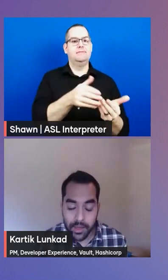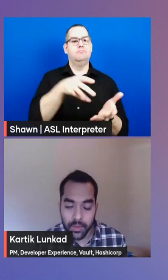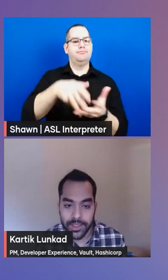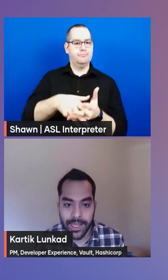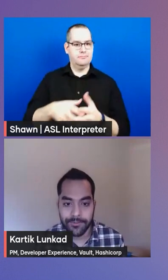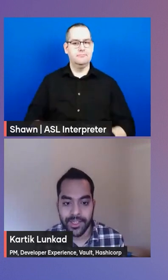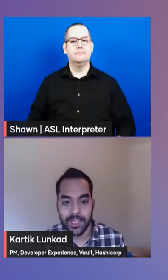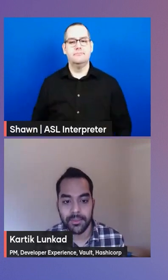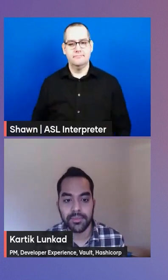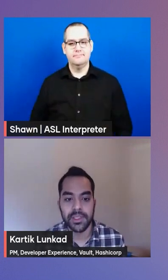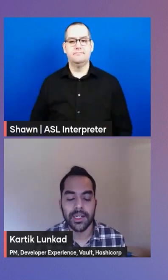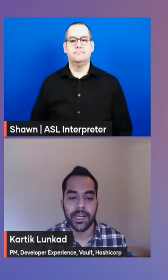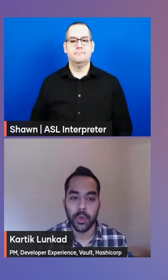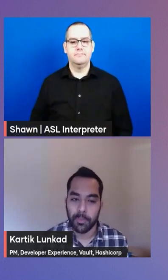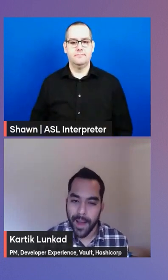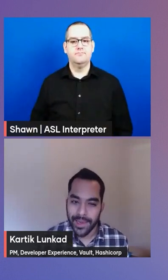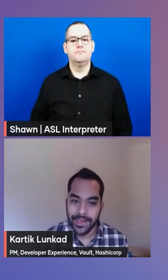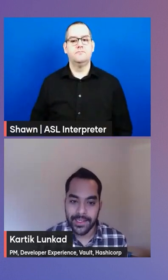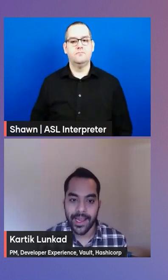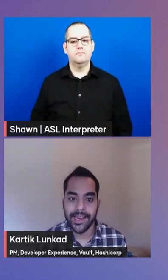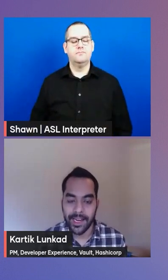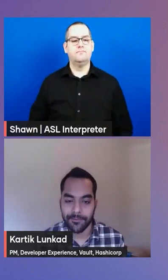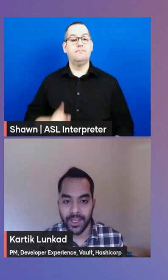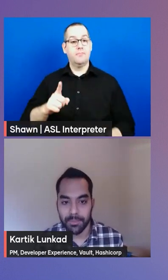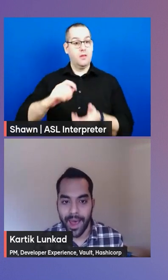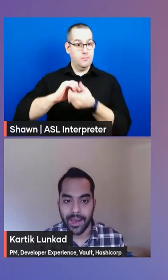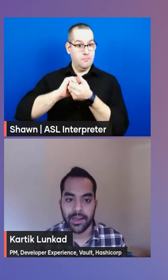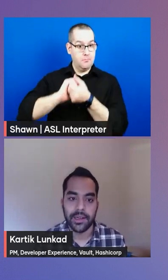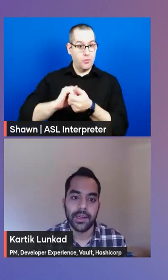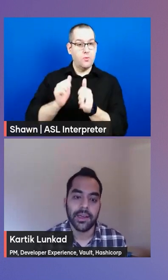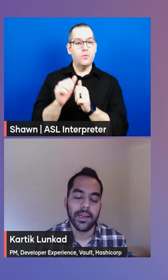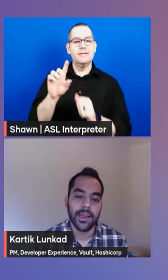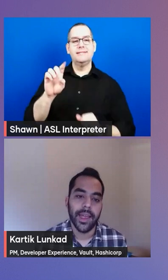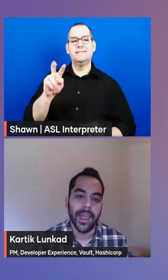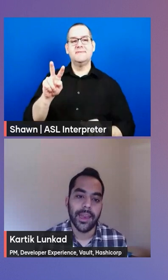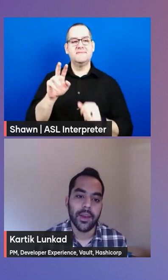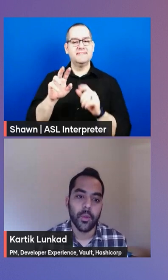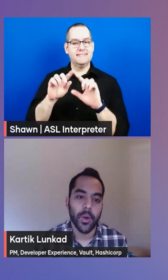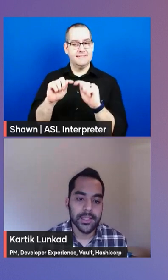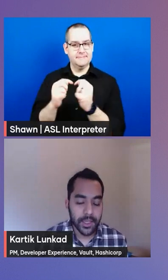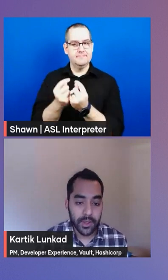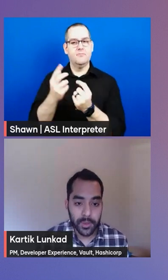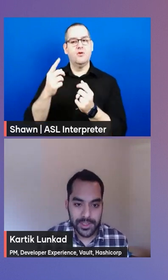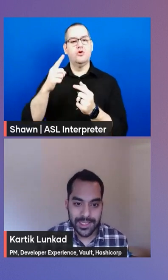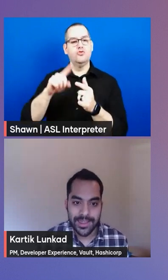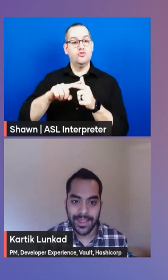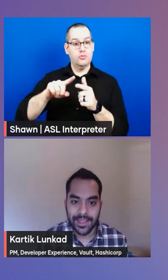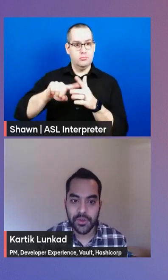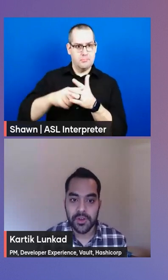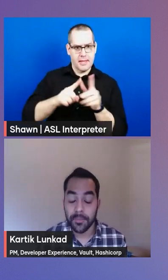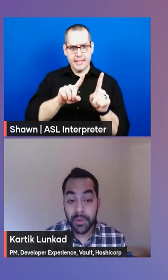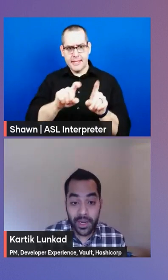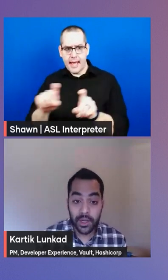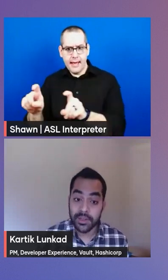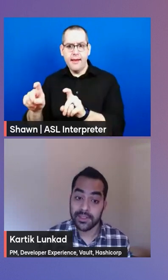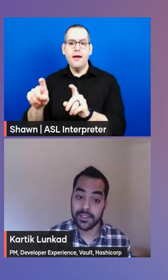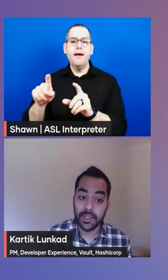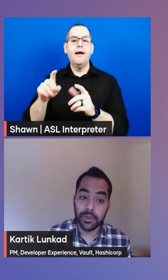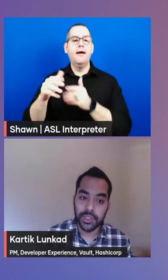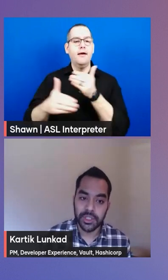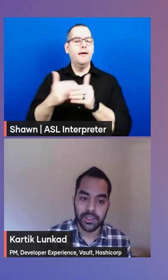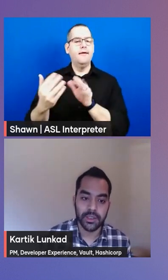They partnered with dev teams to pilot it and get feedback. And once they were able to see that this was a pretty